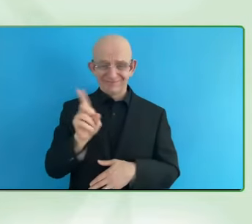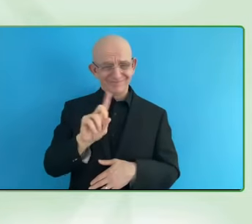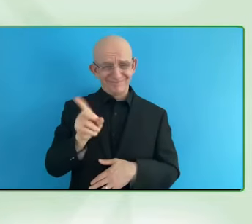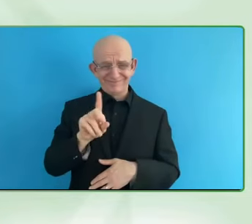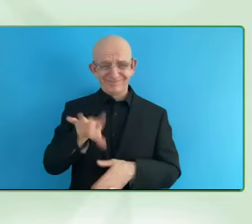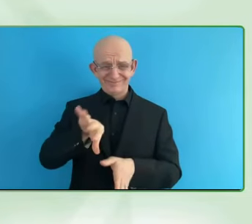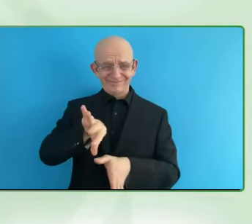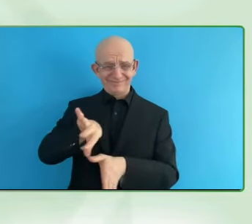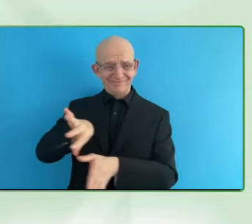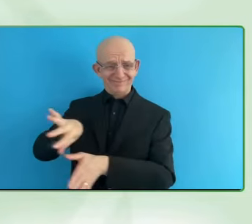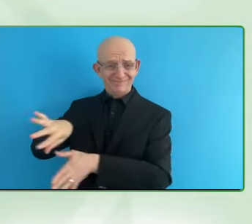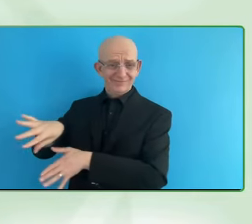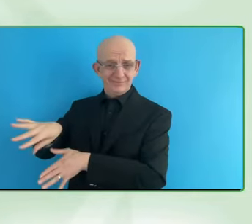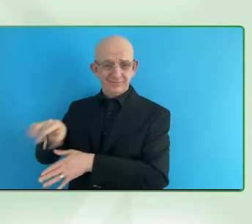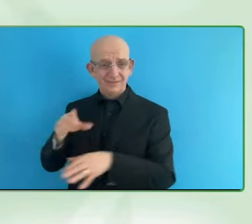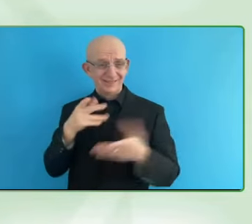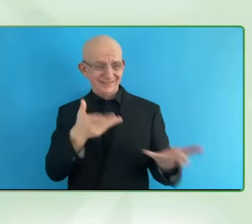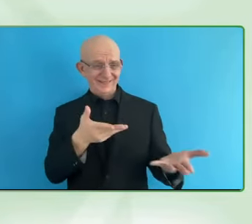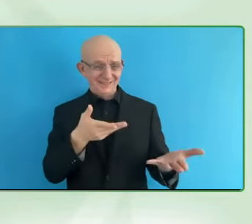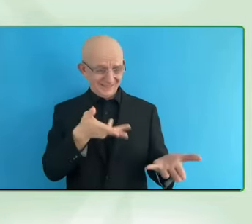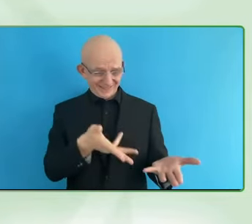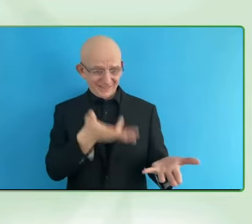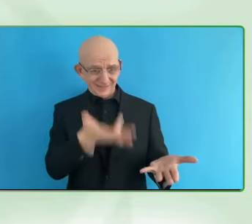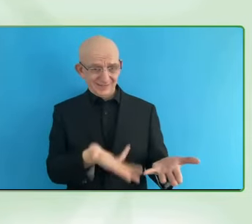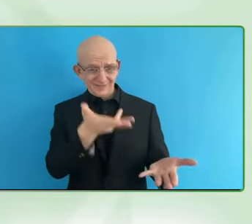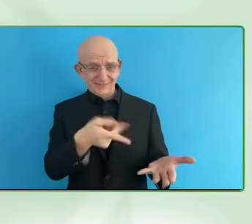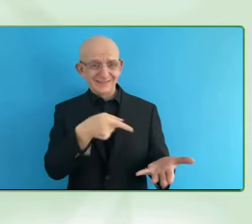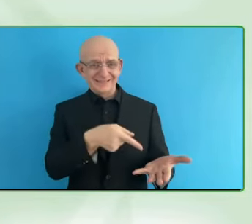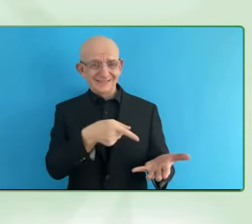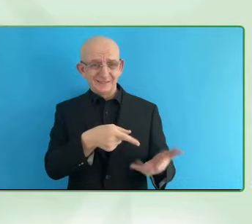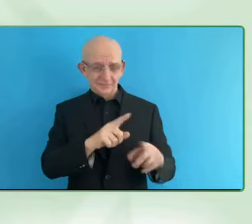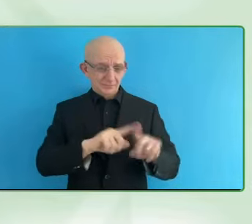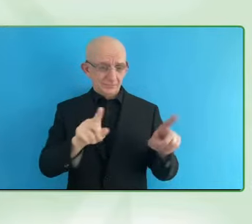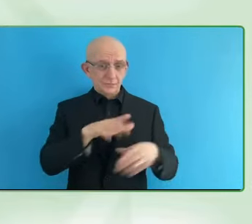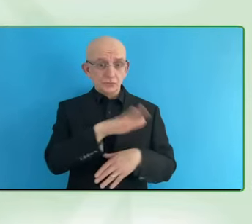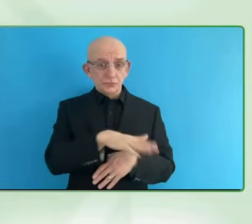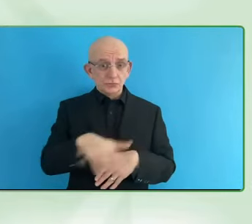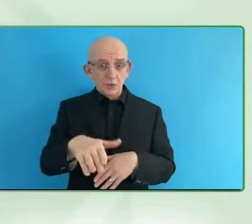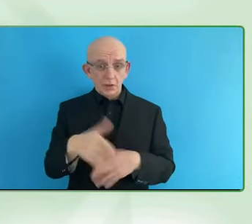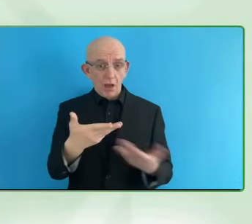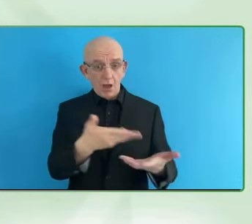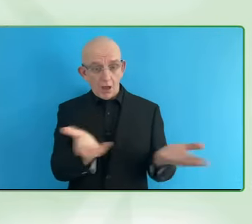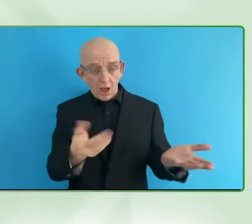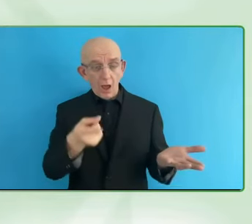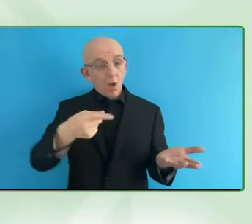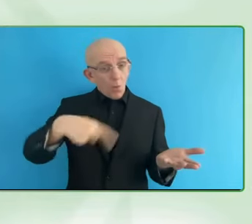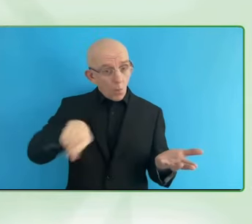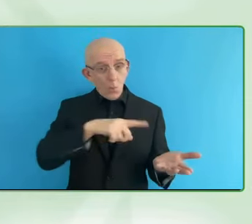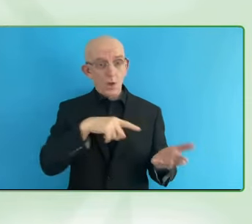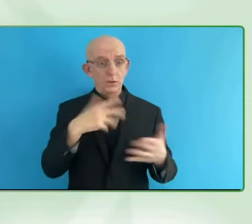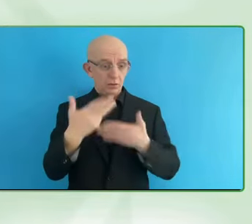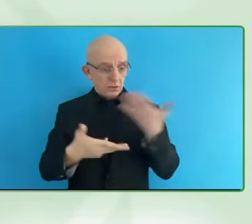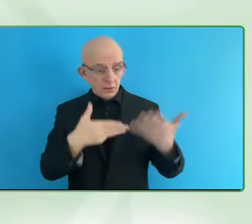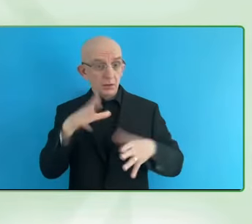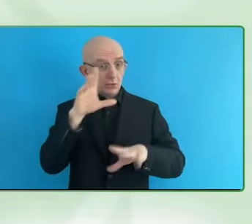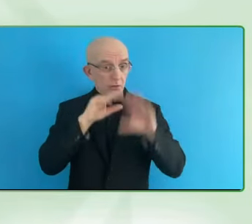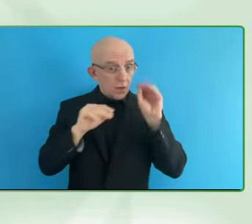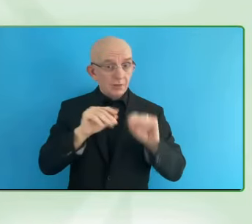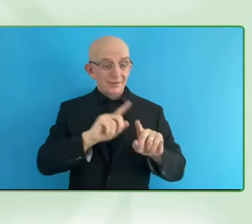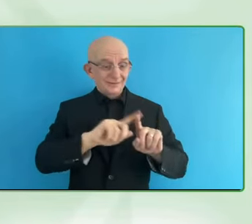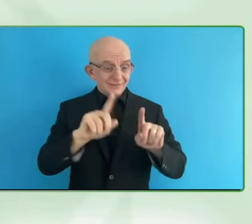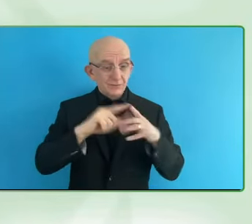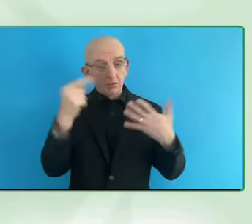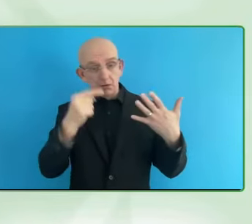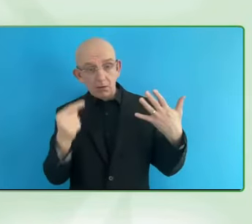particular whatever it might be. I think we all know what a professional expert is doing. But at the same